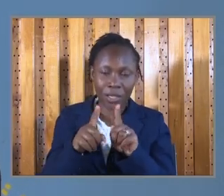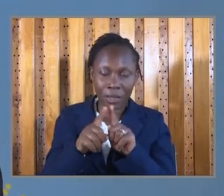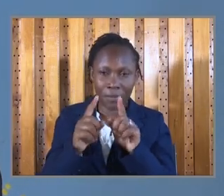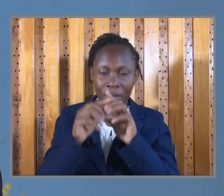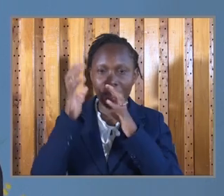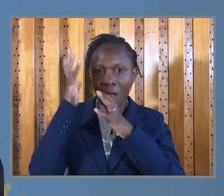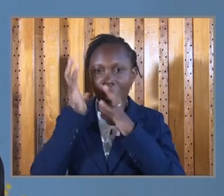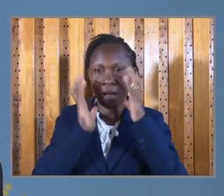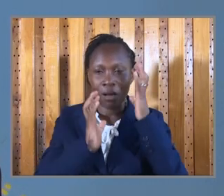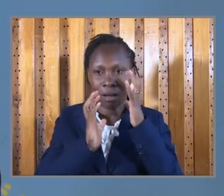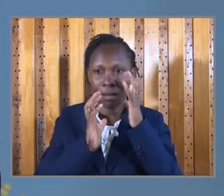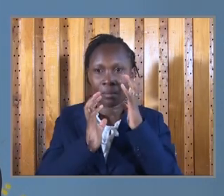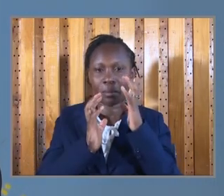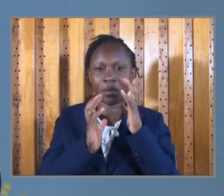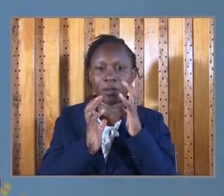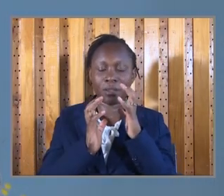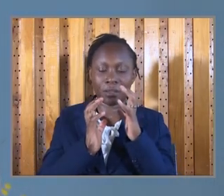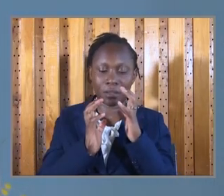and non-state armed groups.